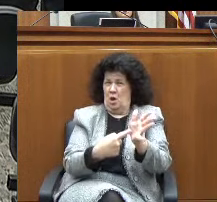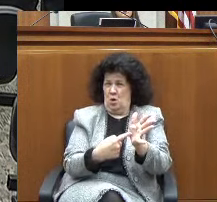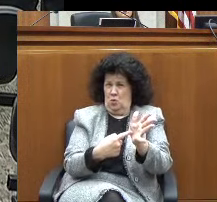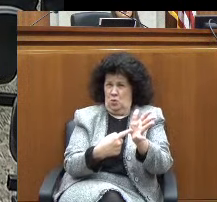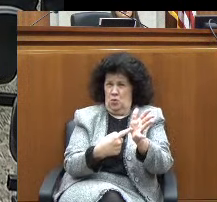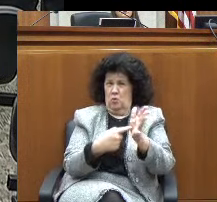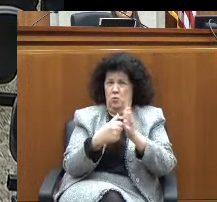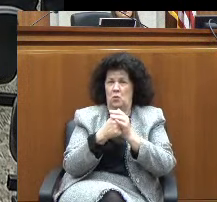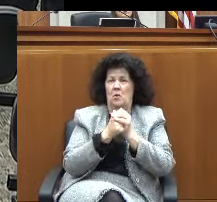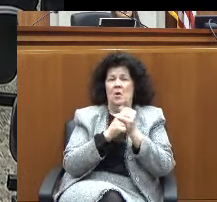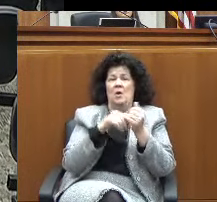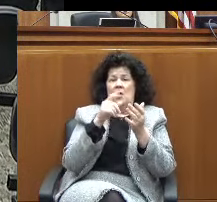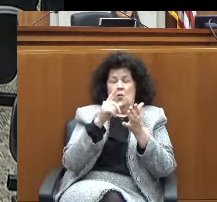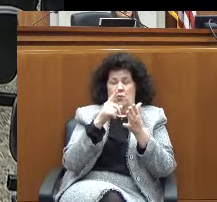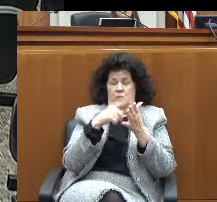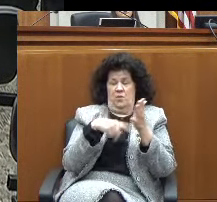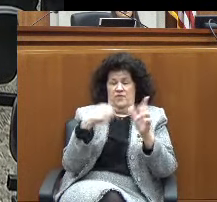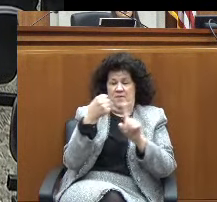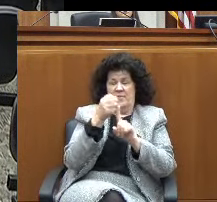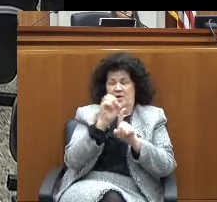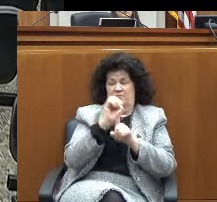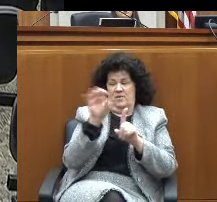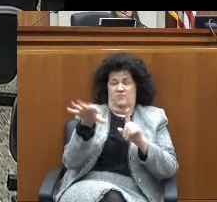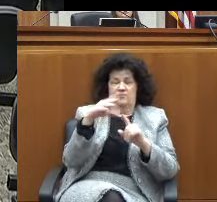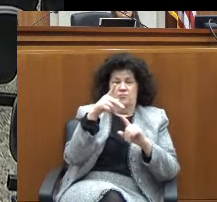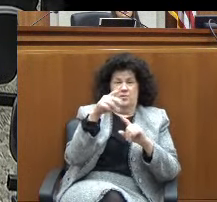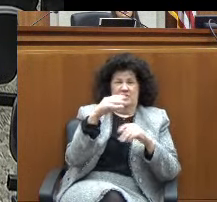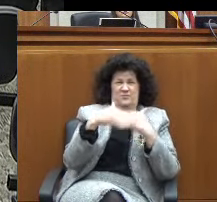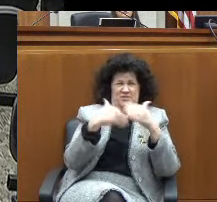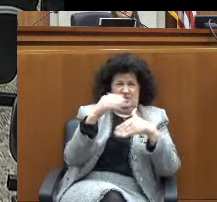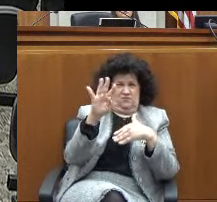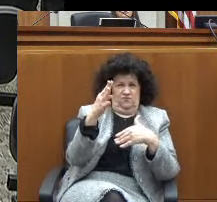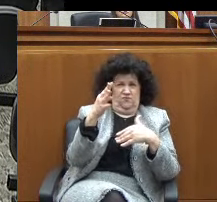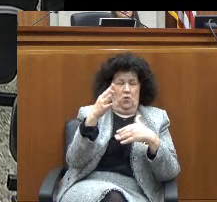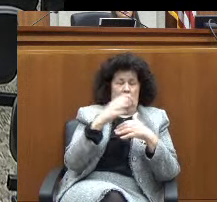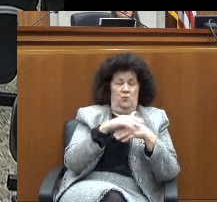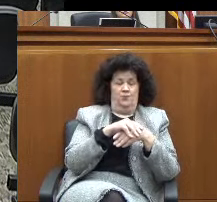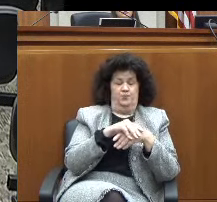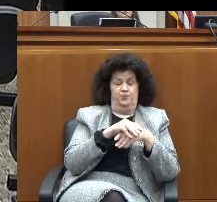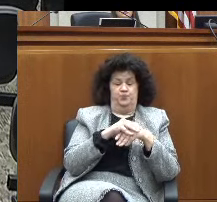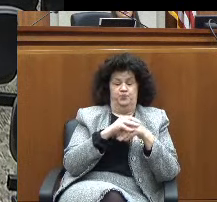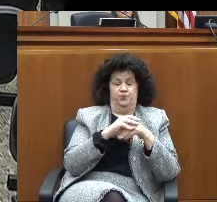of Praxis 4 is doing. We already know that our HBCUs have seen increase